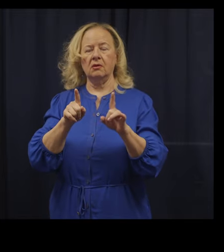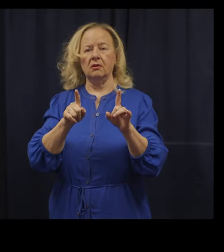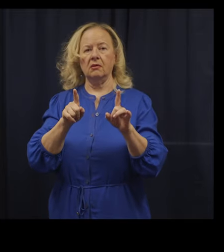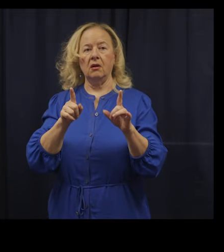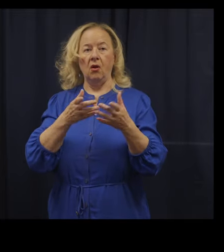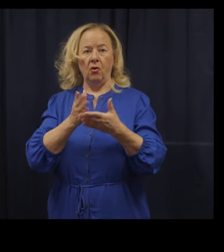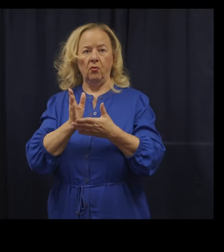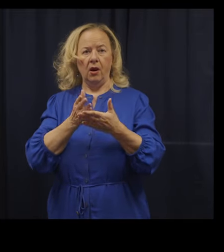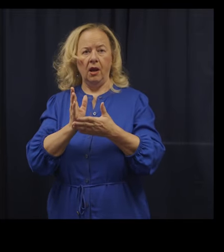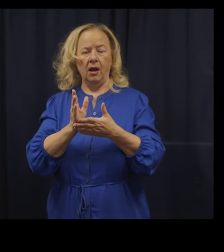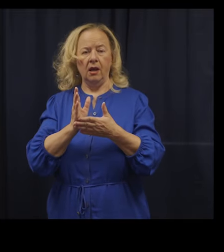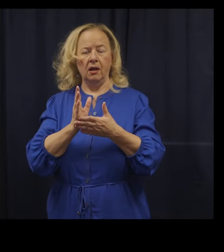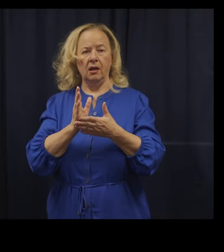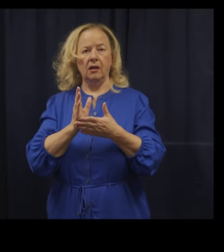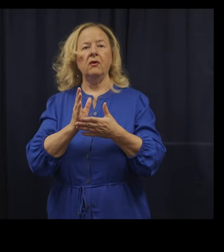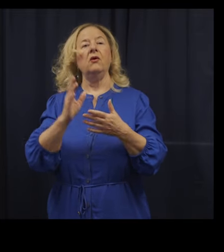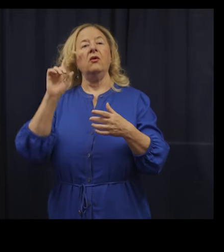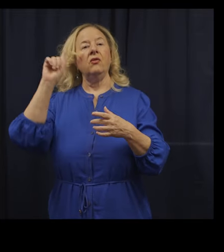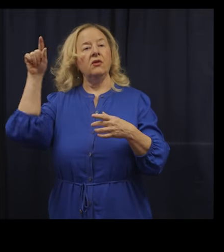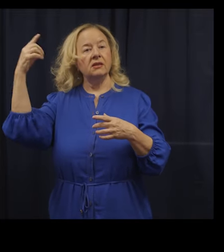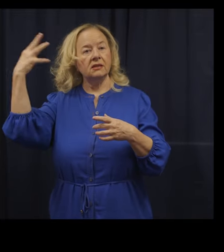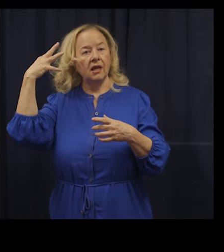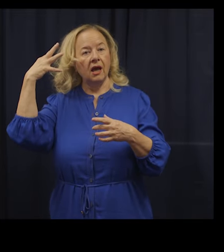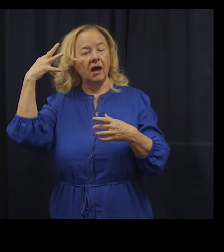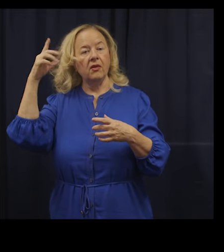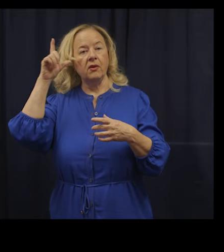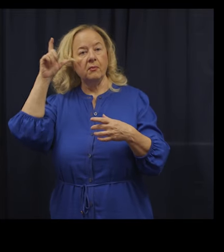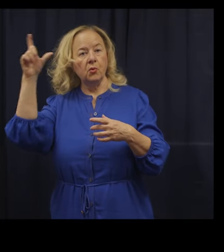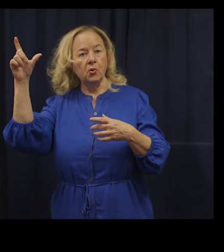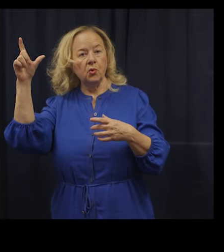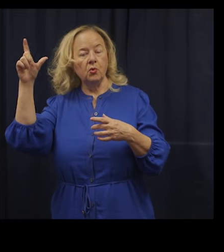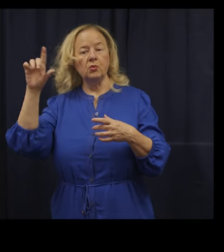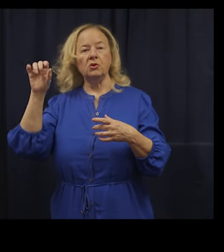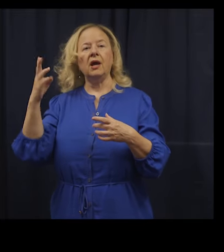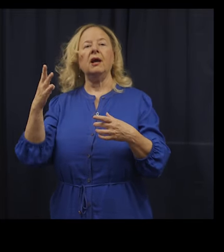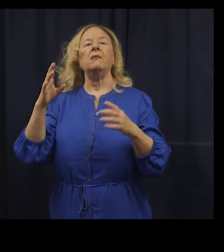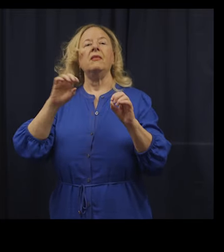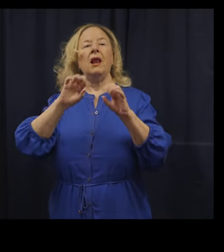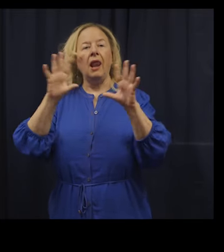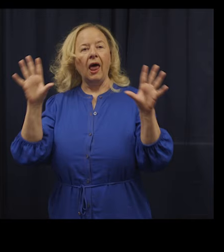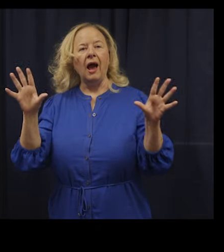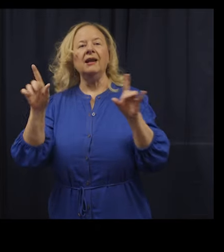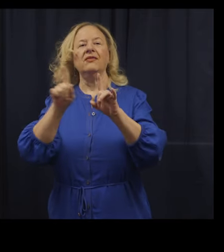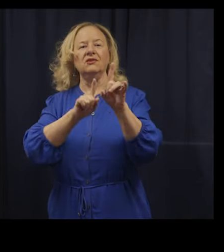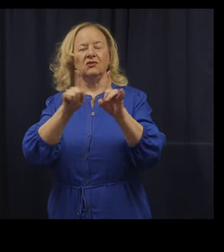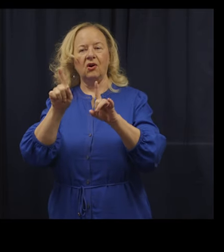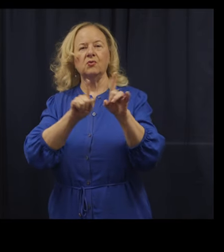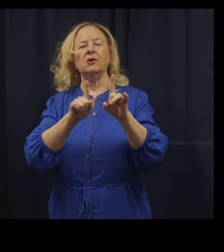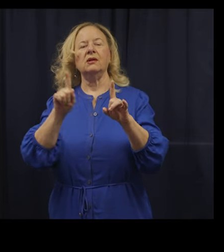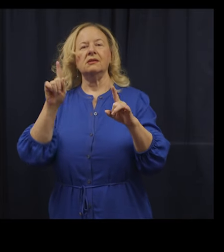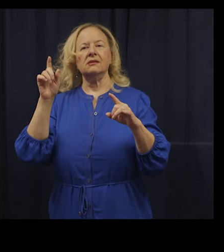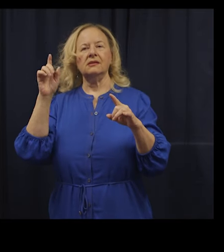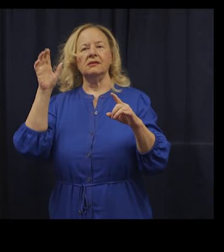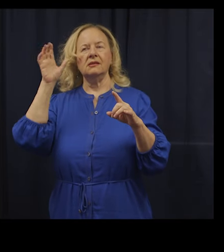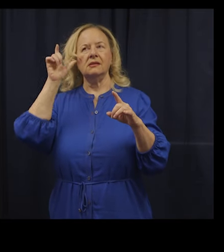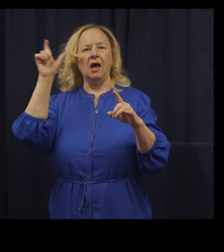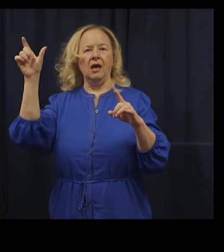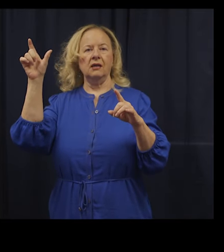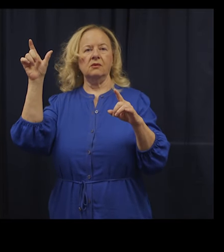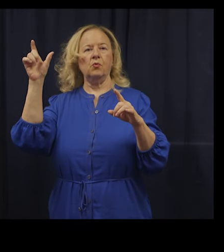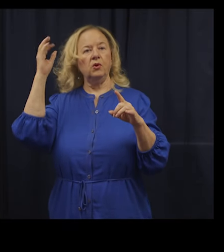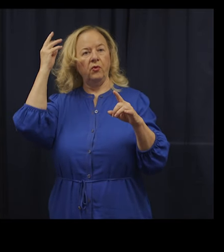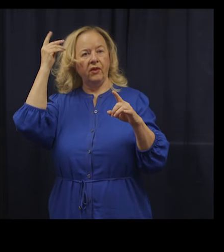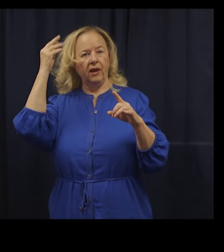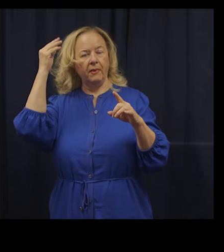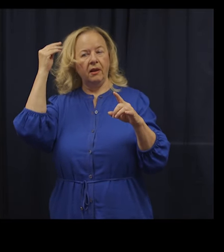right? The sun and the moon, okay, Jacob and his wife, and the stars were his sons. And so when you think about